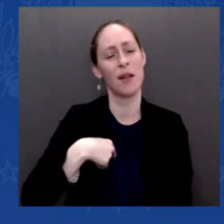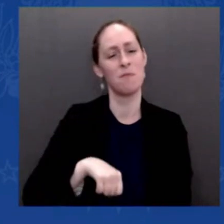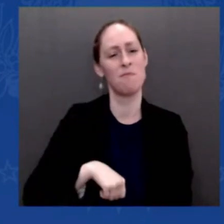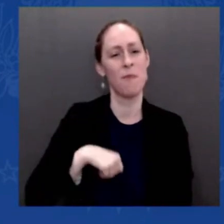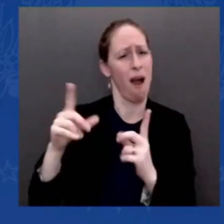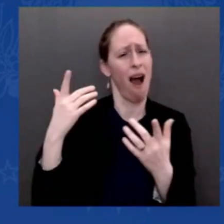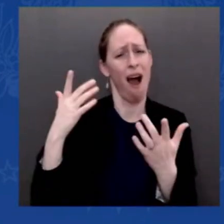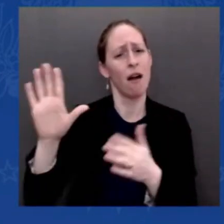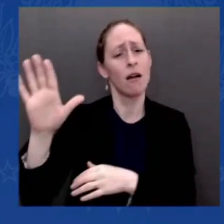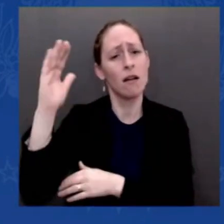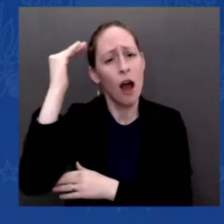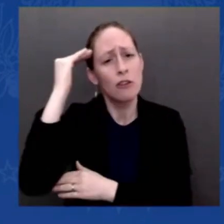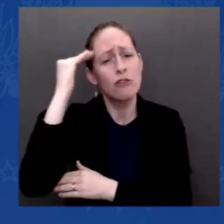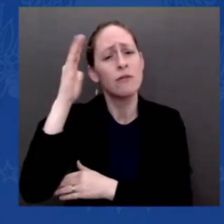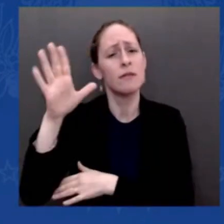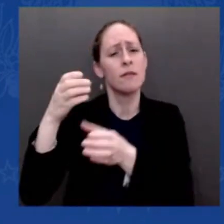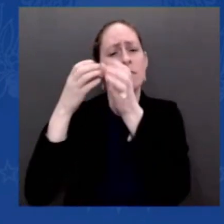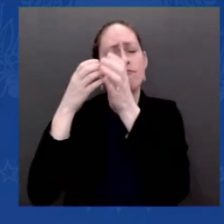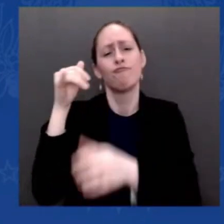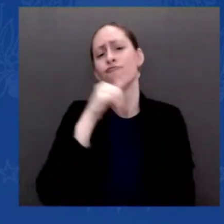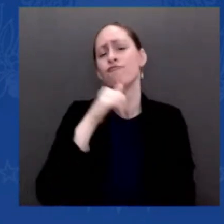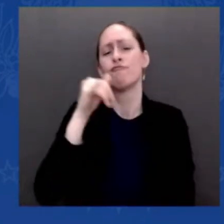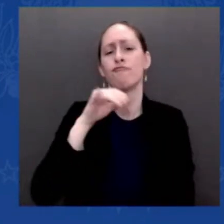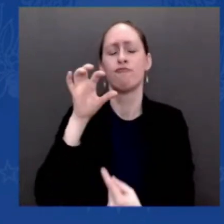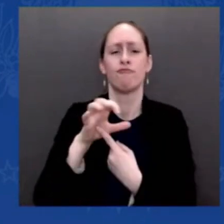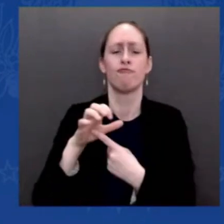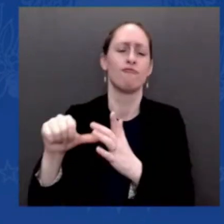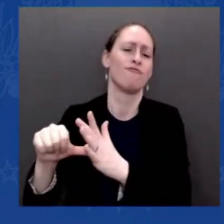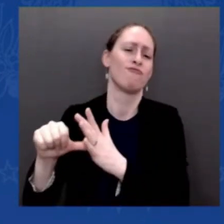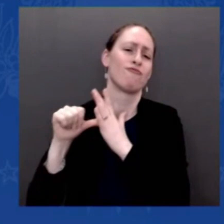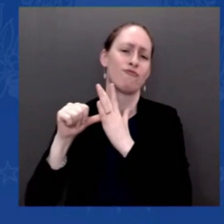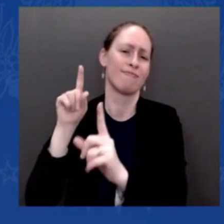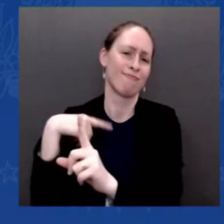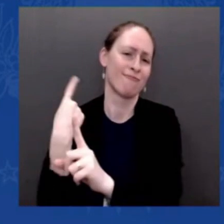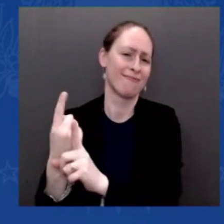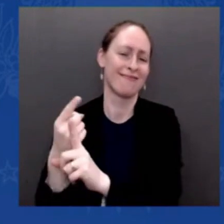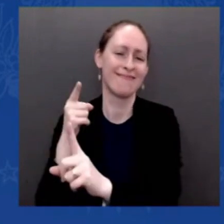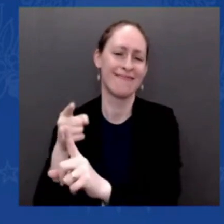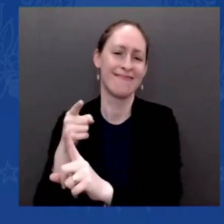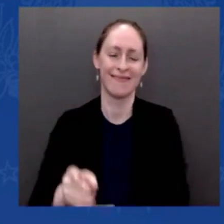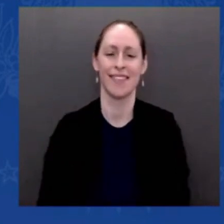retirement. Today, Justice Breyer announces his intention to step down from active service after